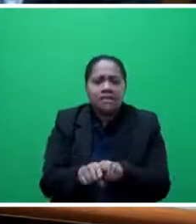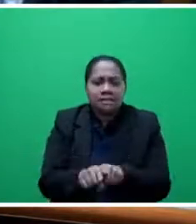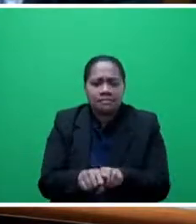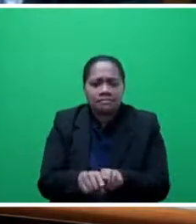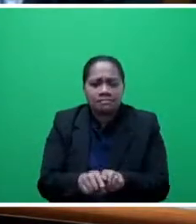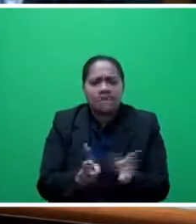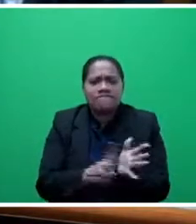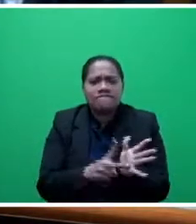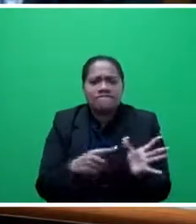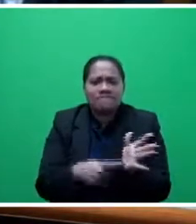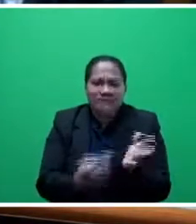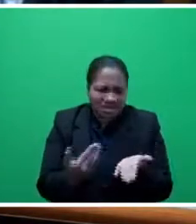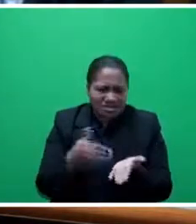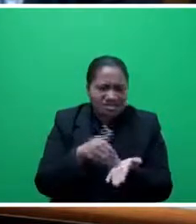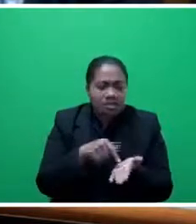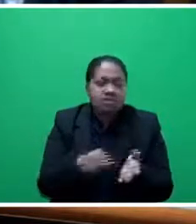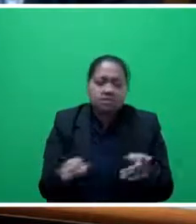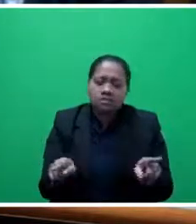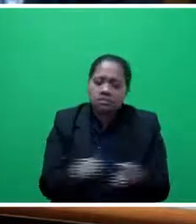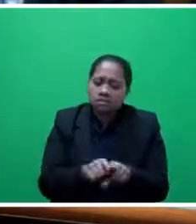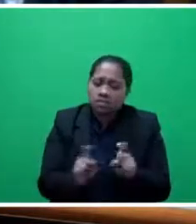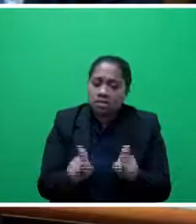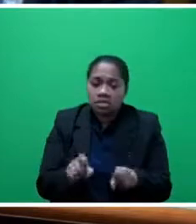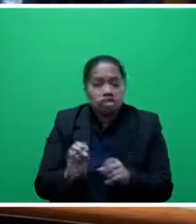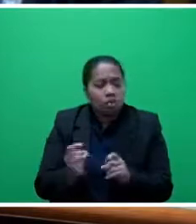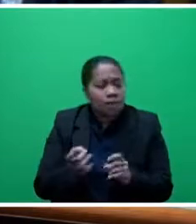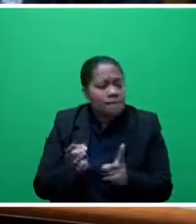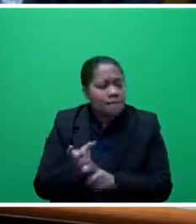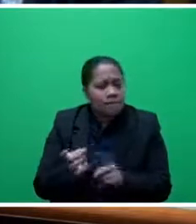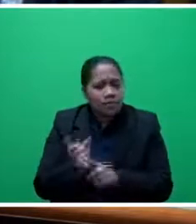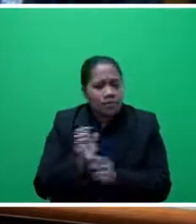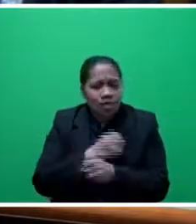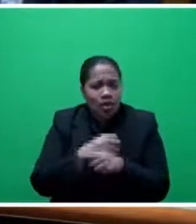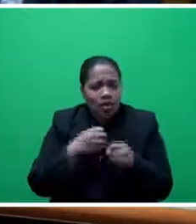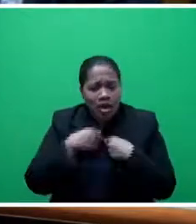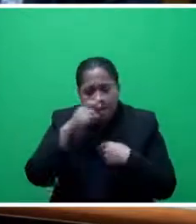very important for our people to understand